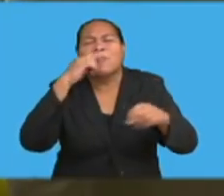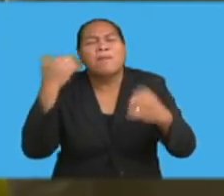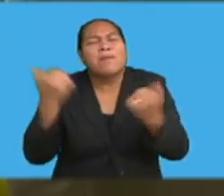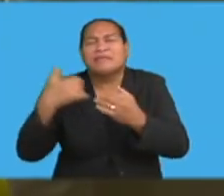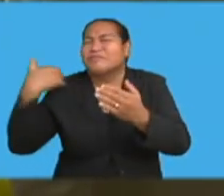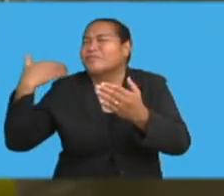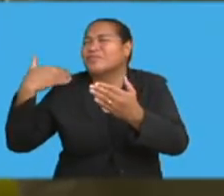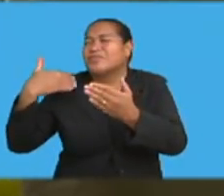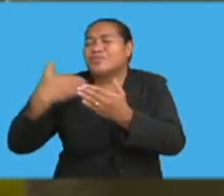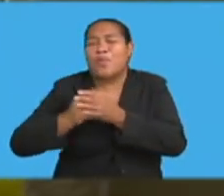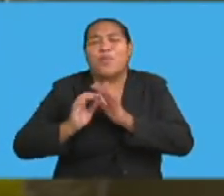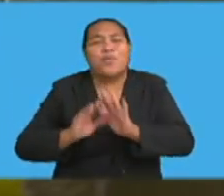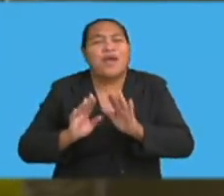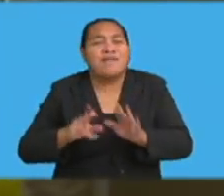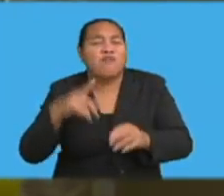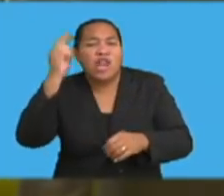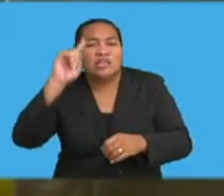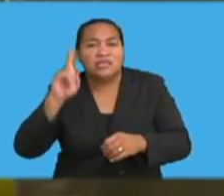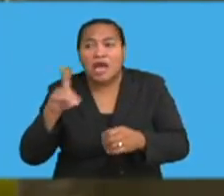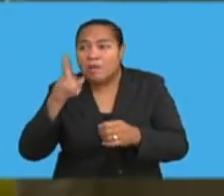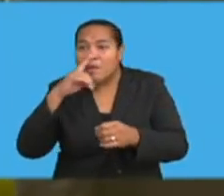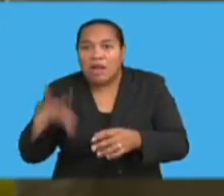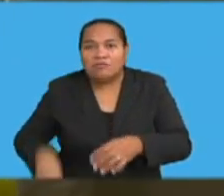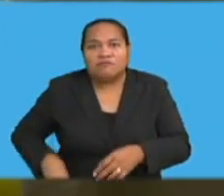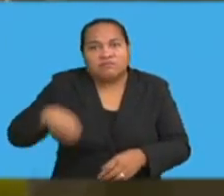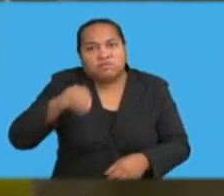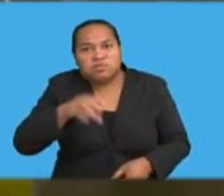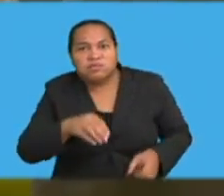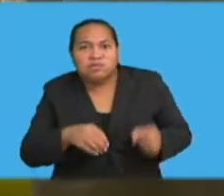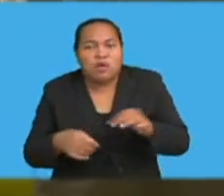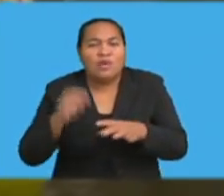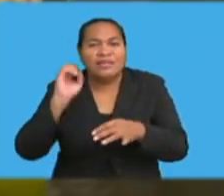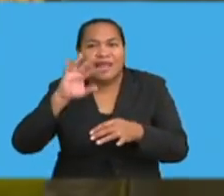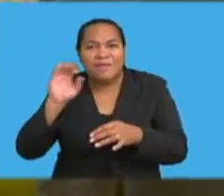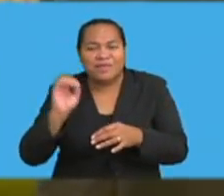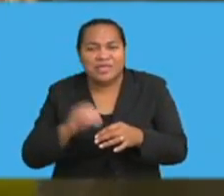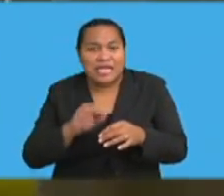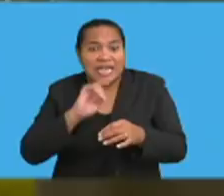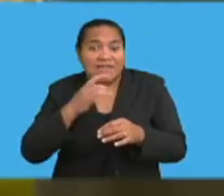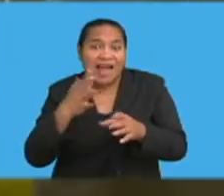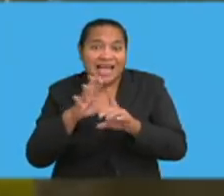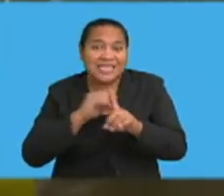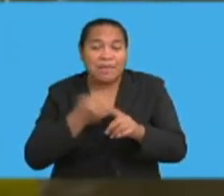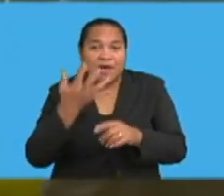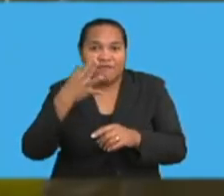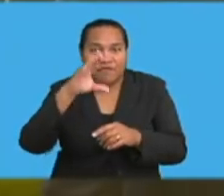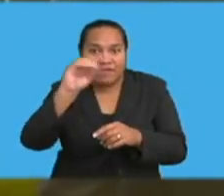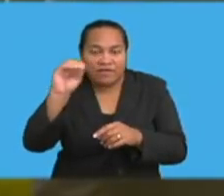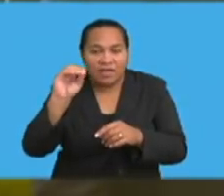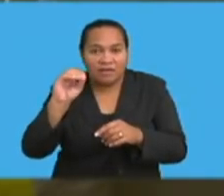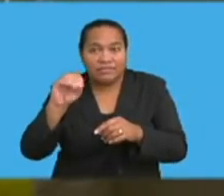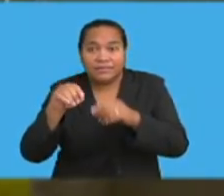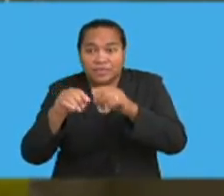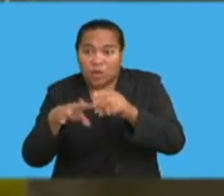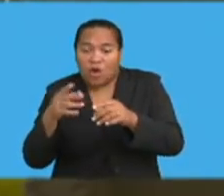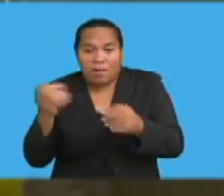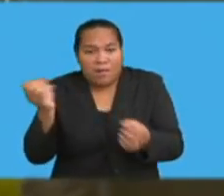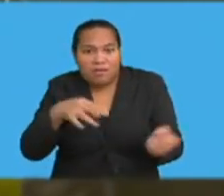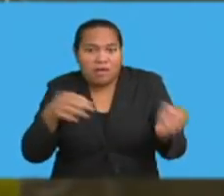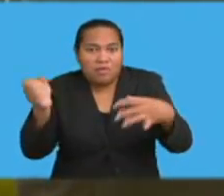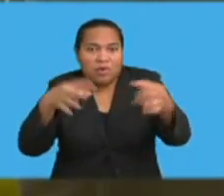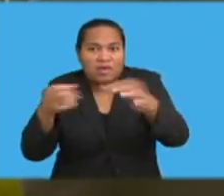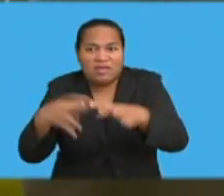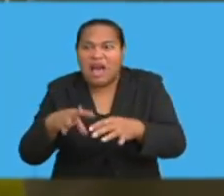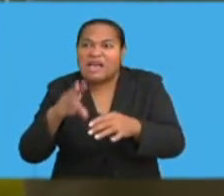electricity, and people had to contribute 10% each. So if you had 50 homes, if 25 homes contributed the 10%, the other 25